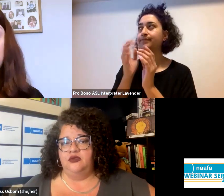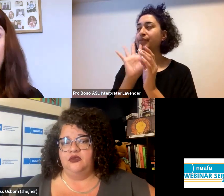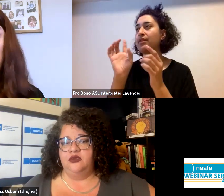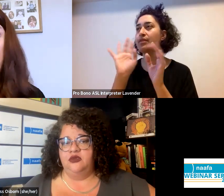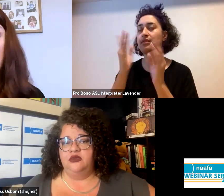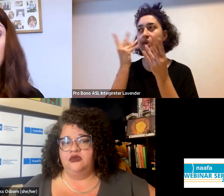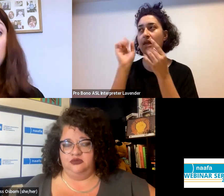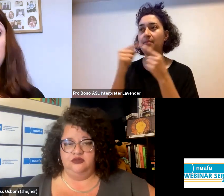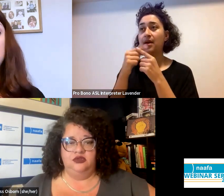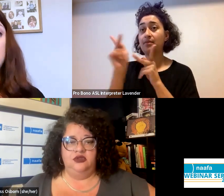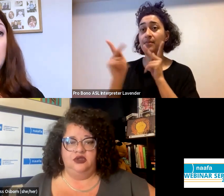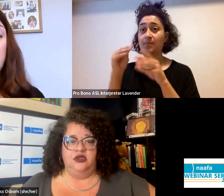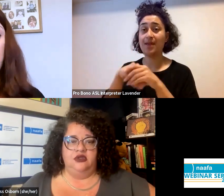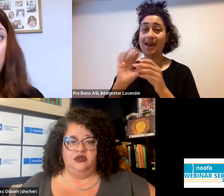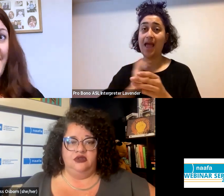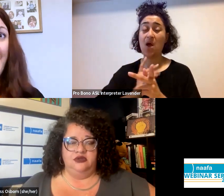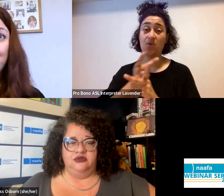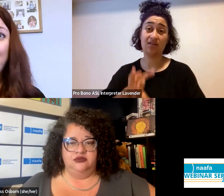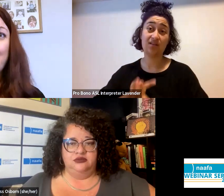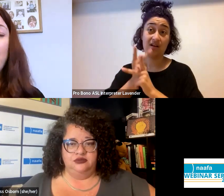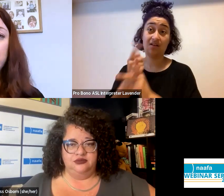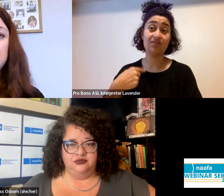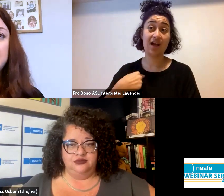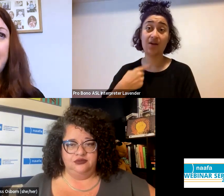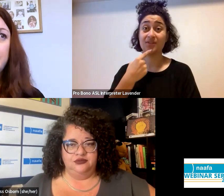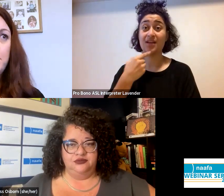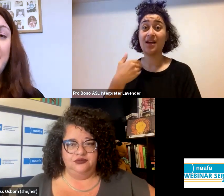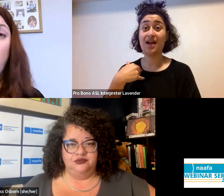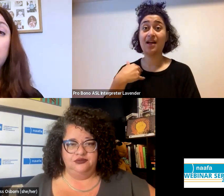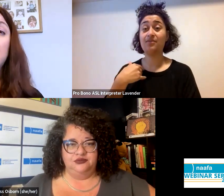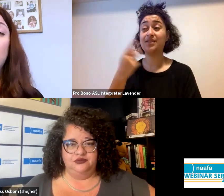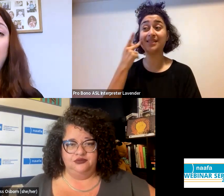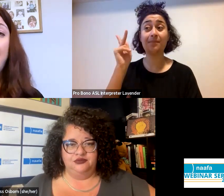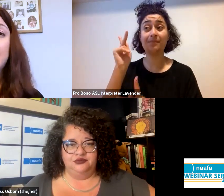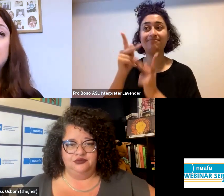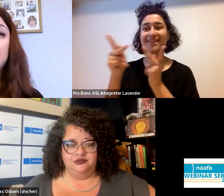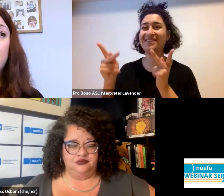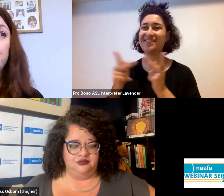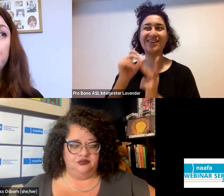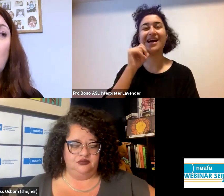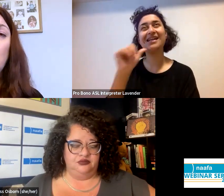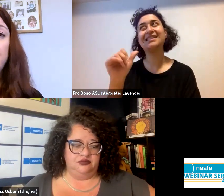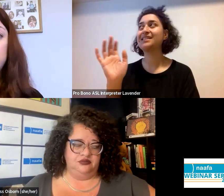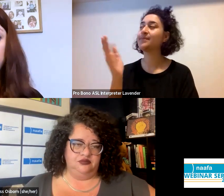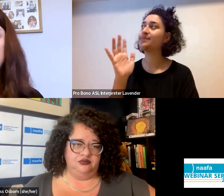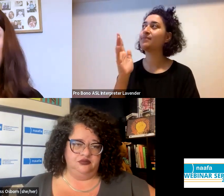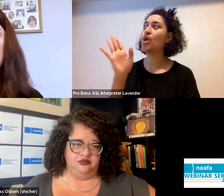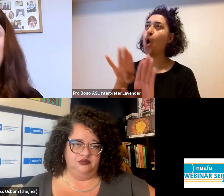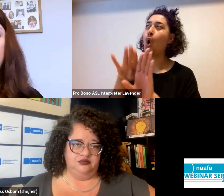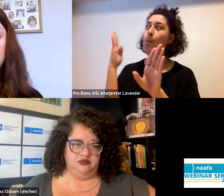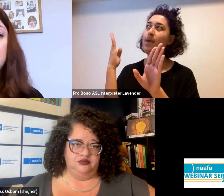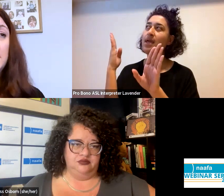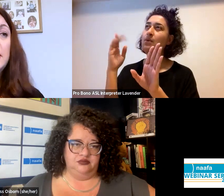in our care. So I have come across places that may not be quite as open in terms